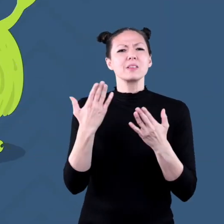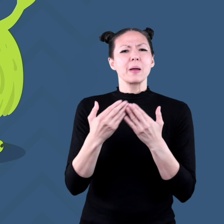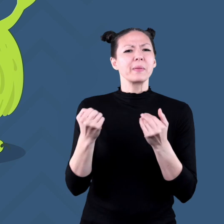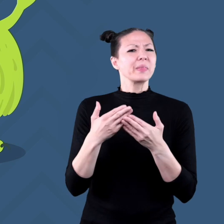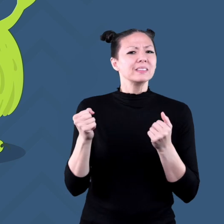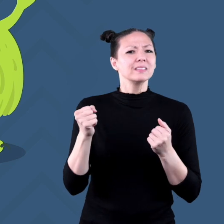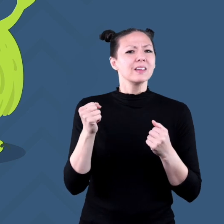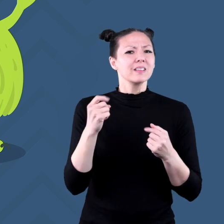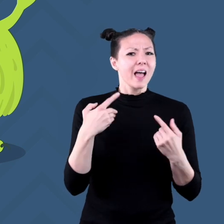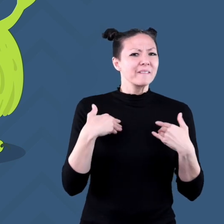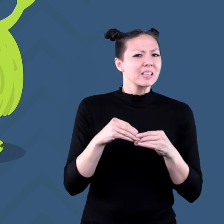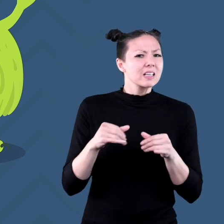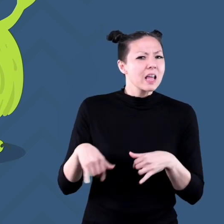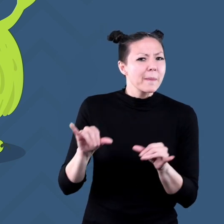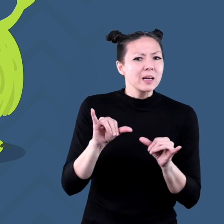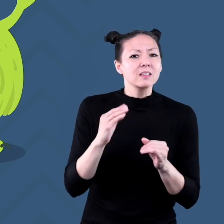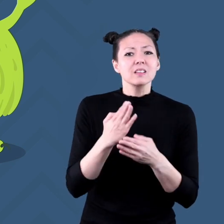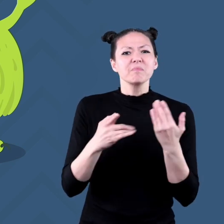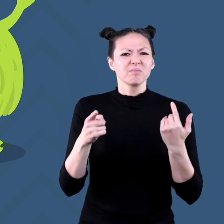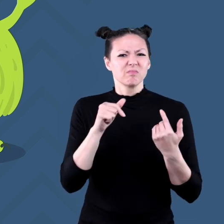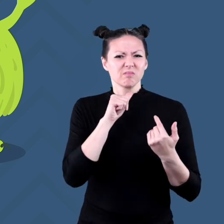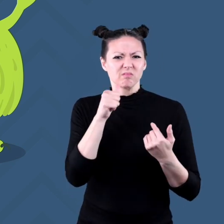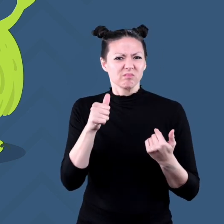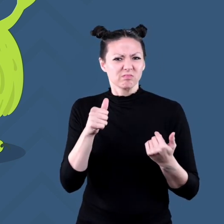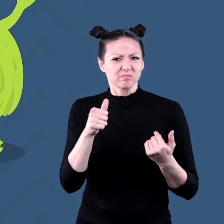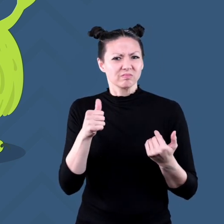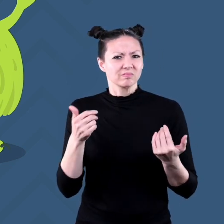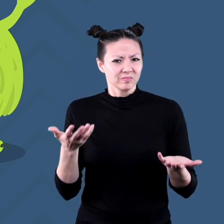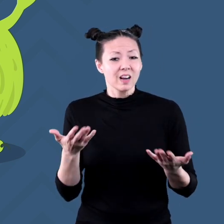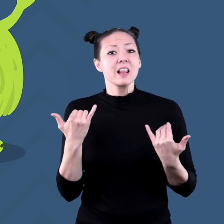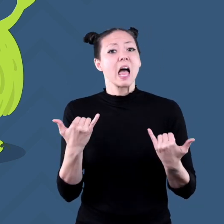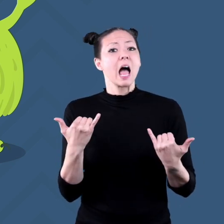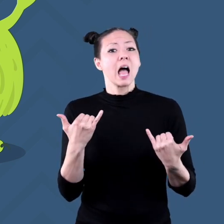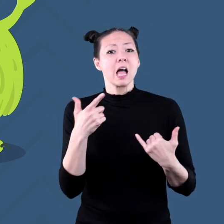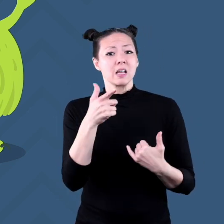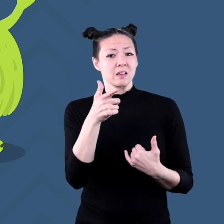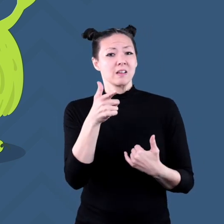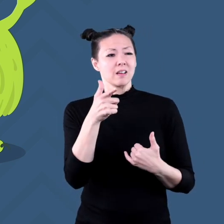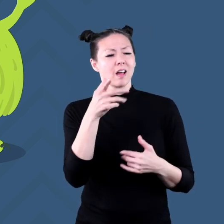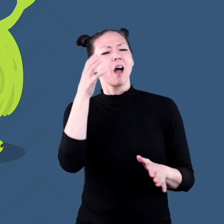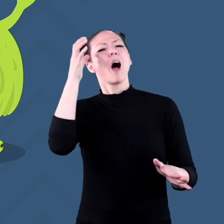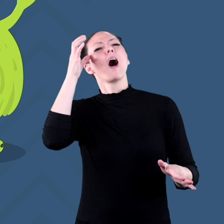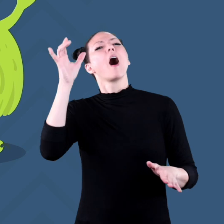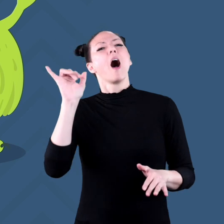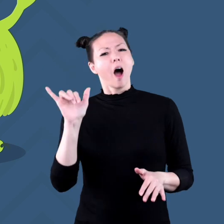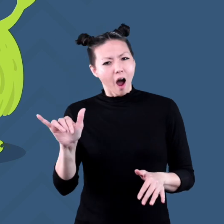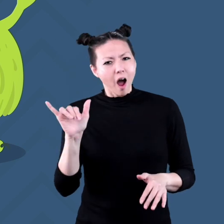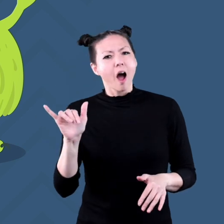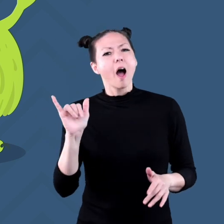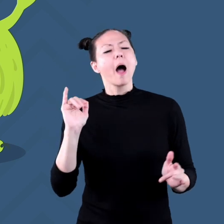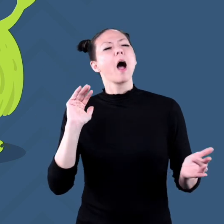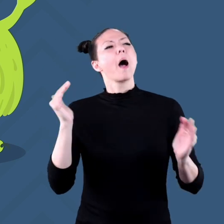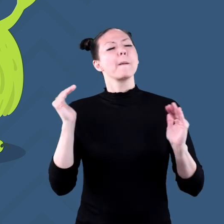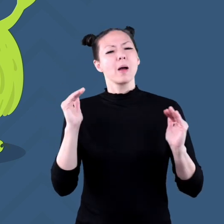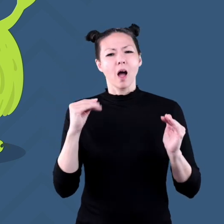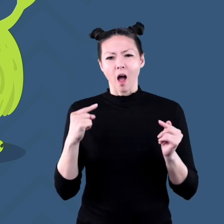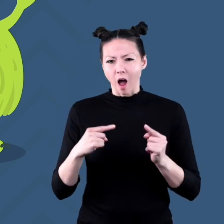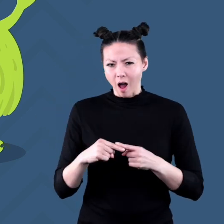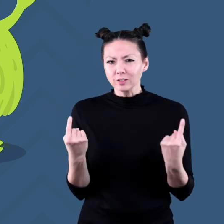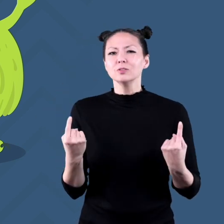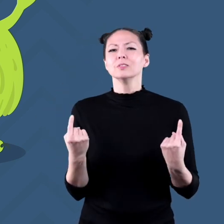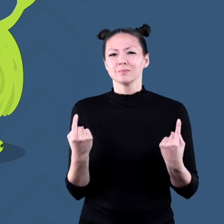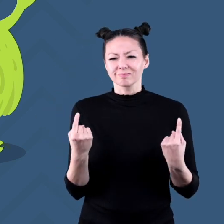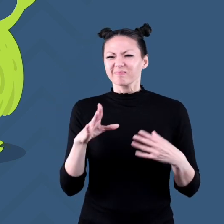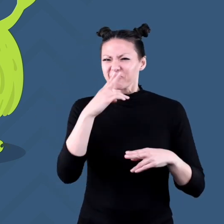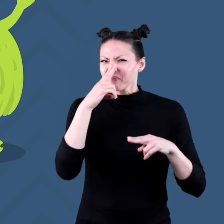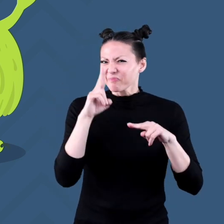they all have in common and some of the things they don't. Okay, now that you get the concept of comparing and contrasting,